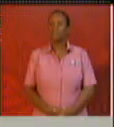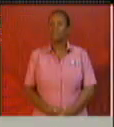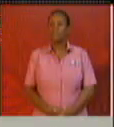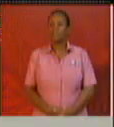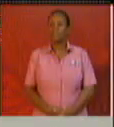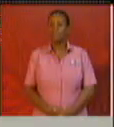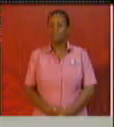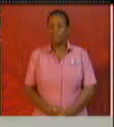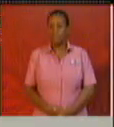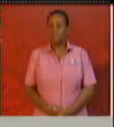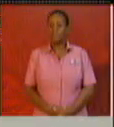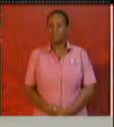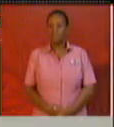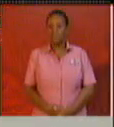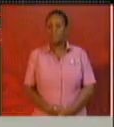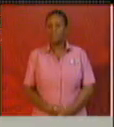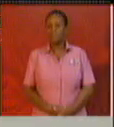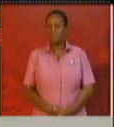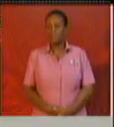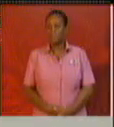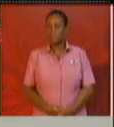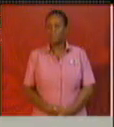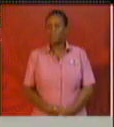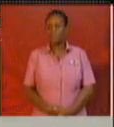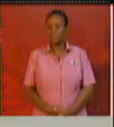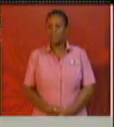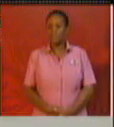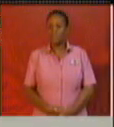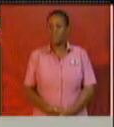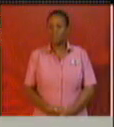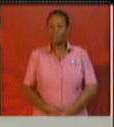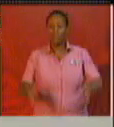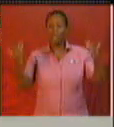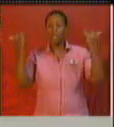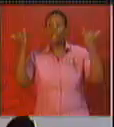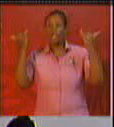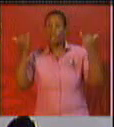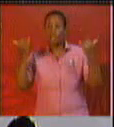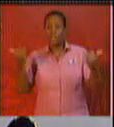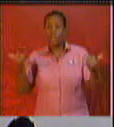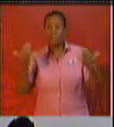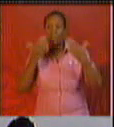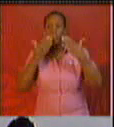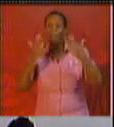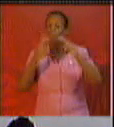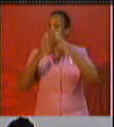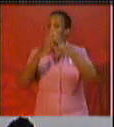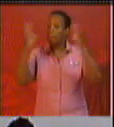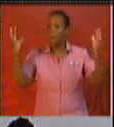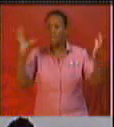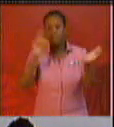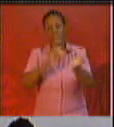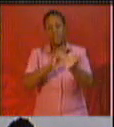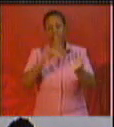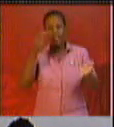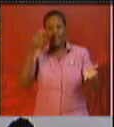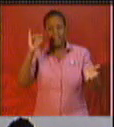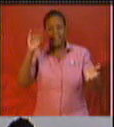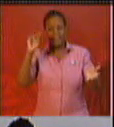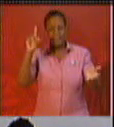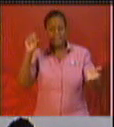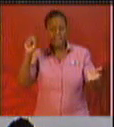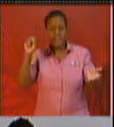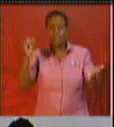that we can use the vaccine in the 18 and over population. Thank you very much, Dr. Hinds. And we go now to Newsday,